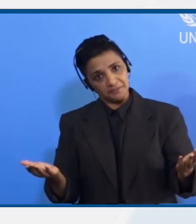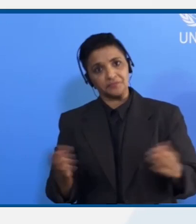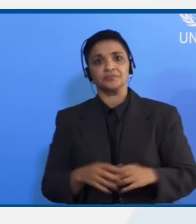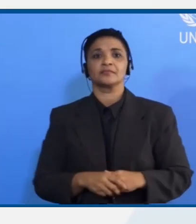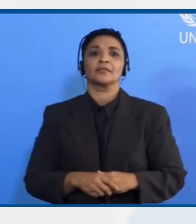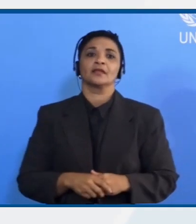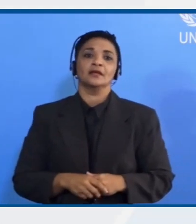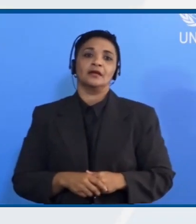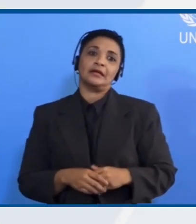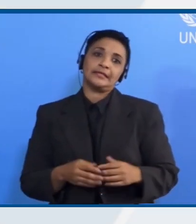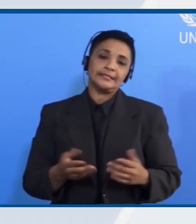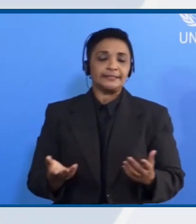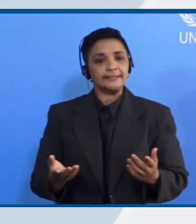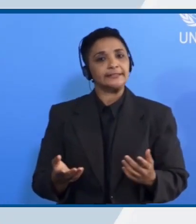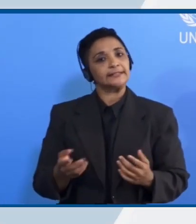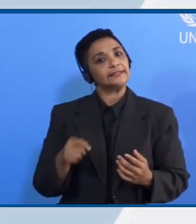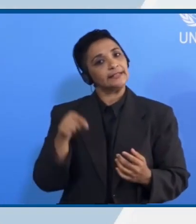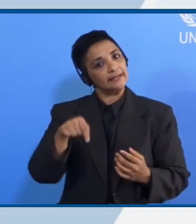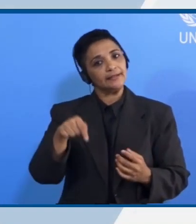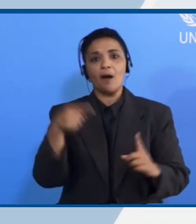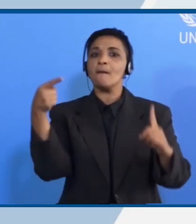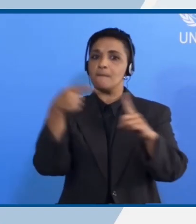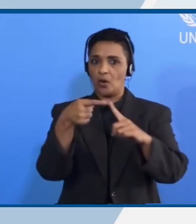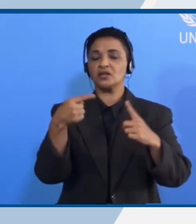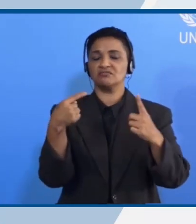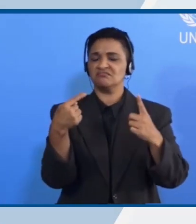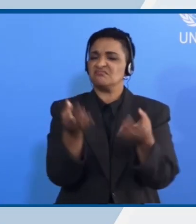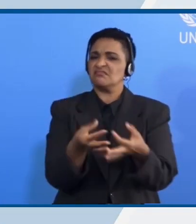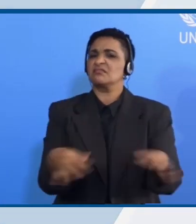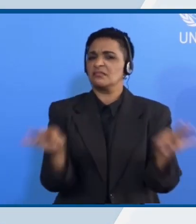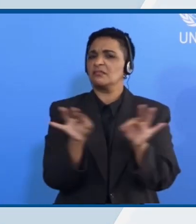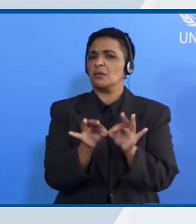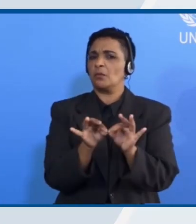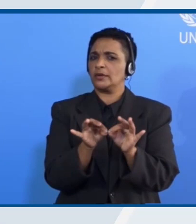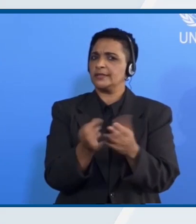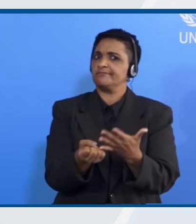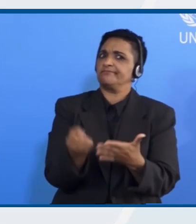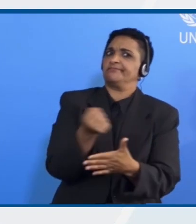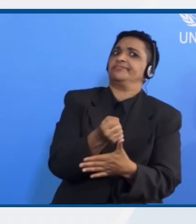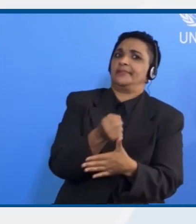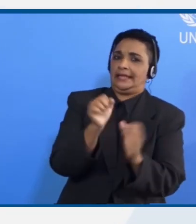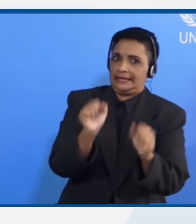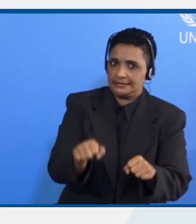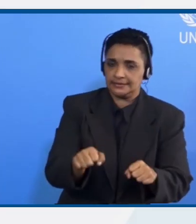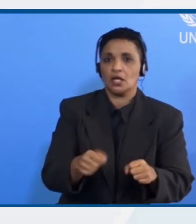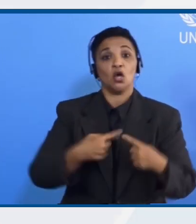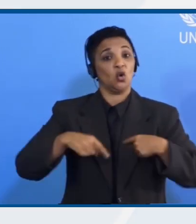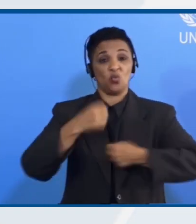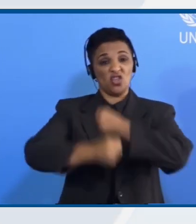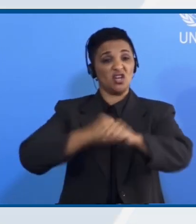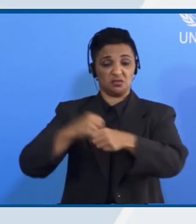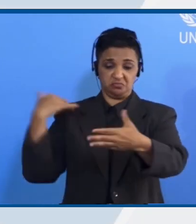This is an important point for an important action that for the province of Potenza that we are running since many